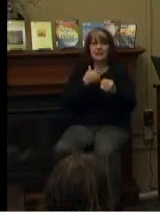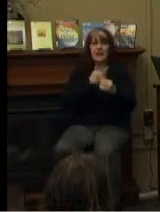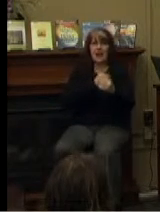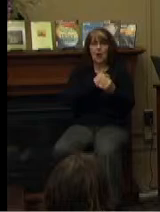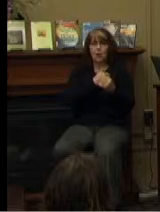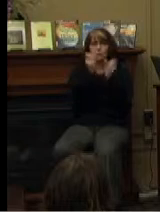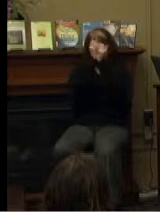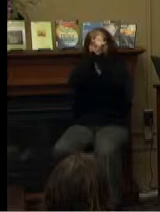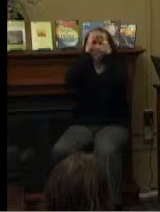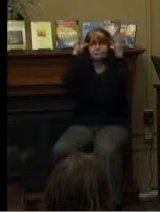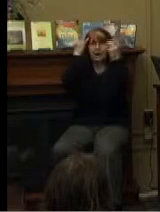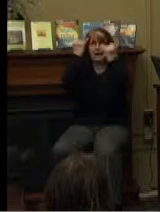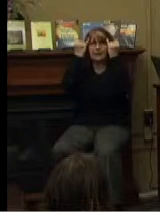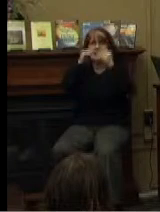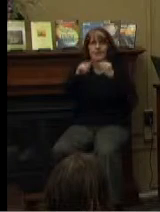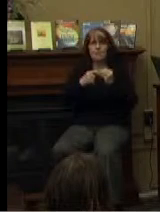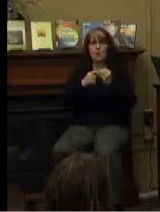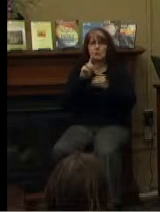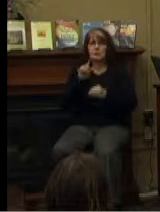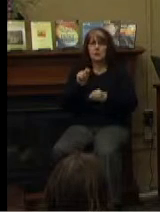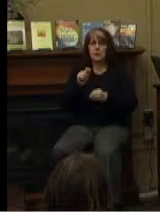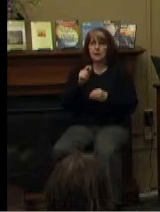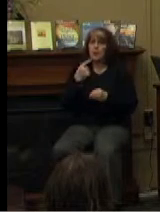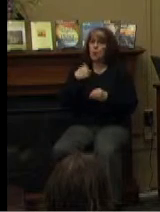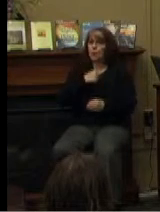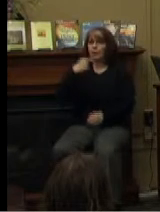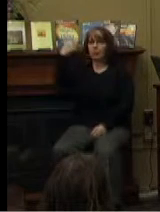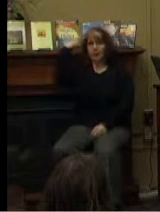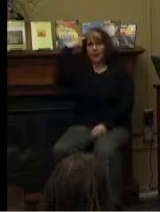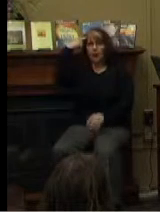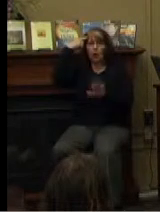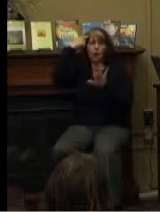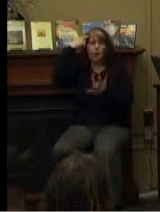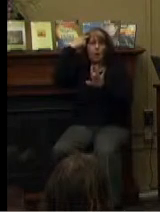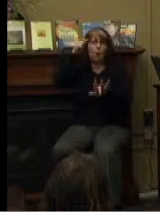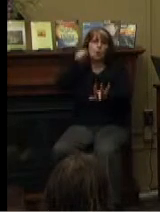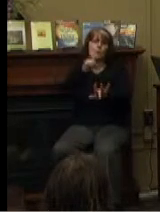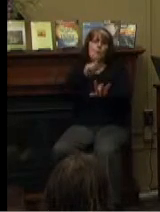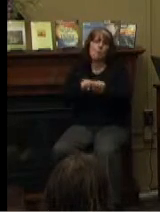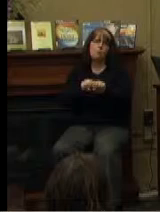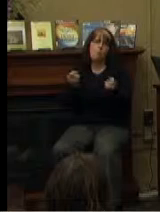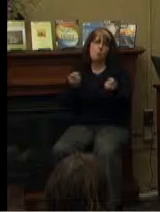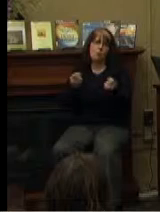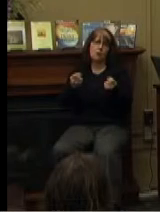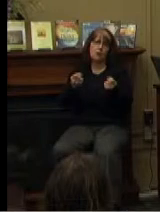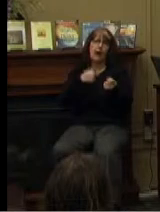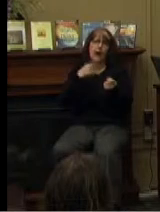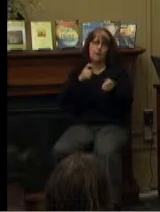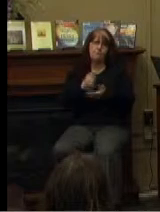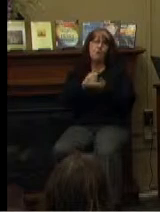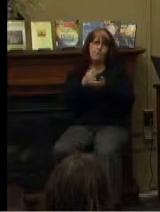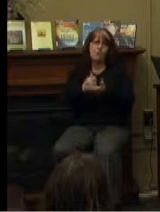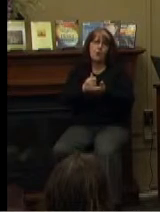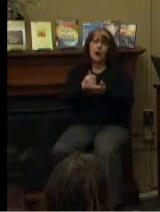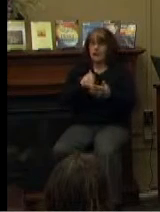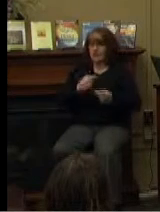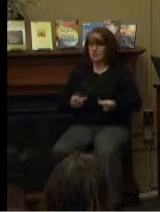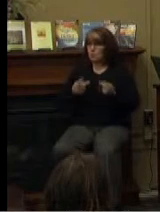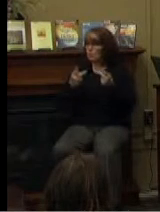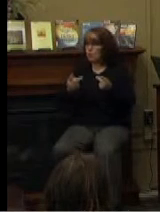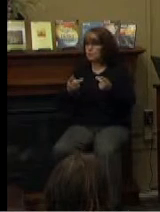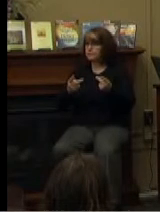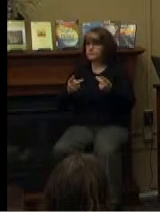is. Because we think, well, you're broken, so I have to help you. And I'm going to propose that that's not